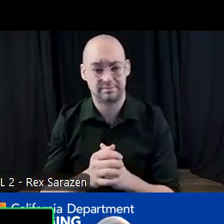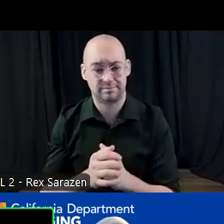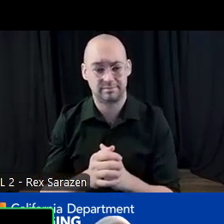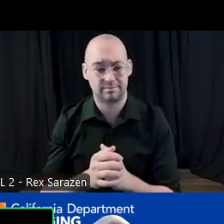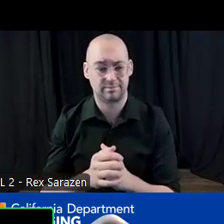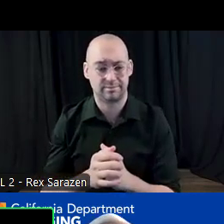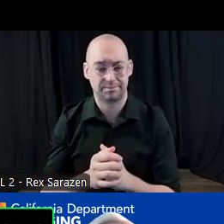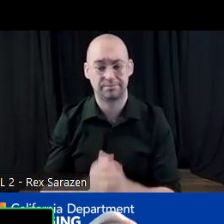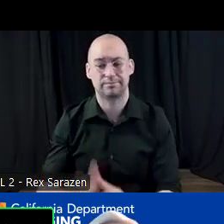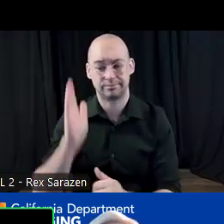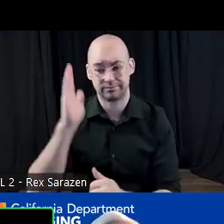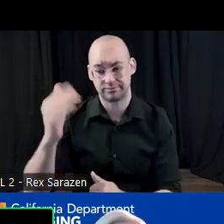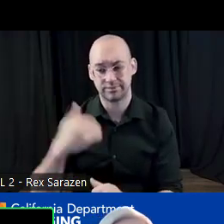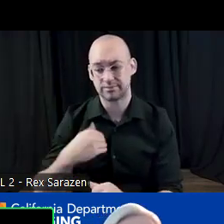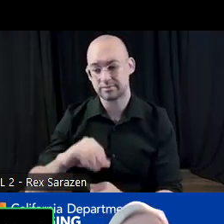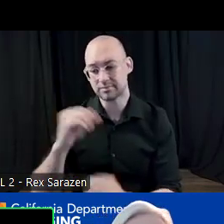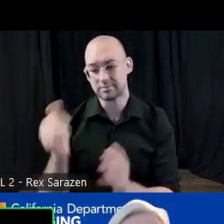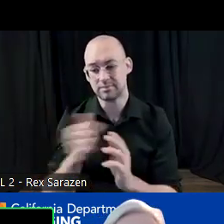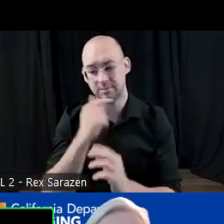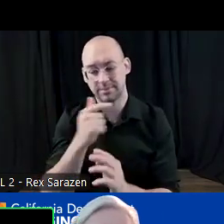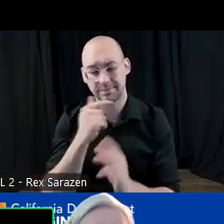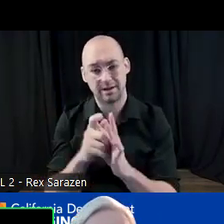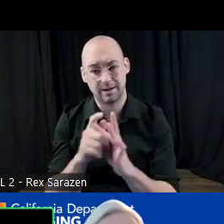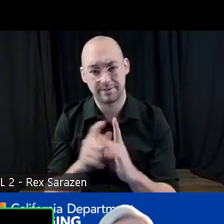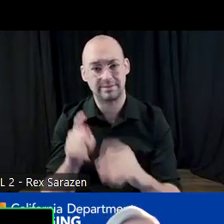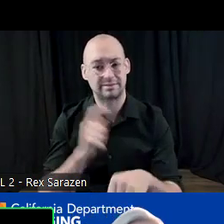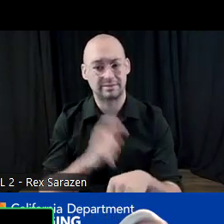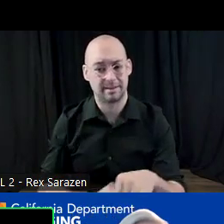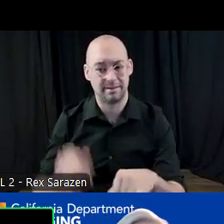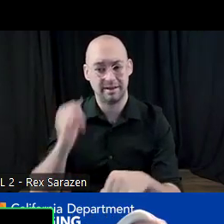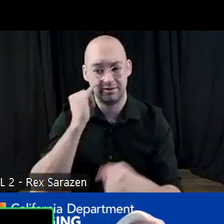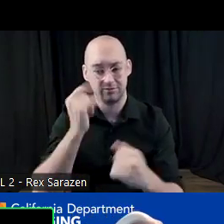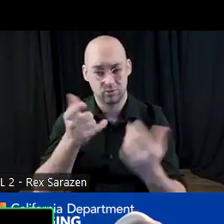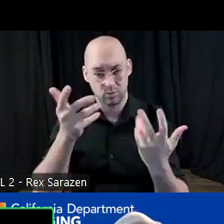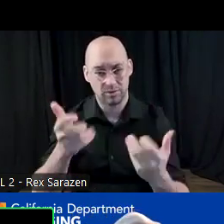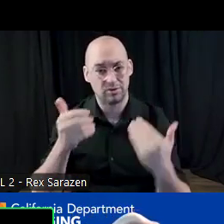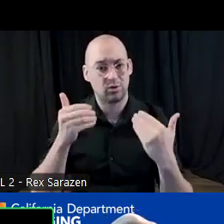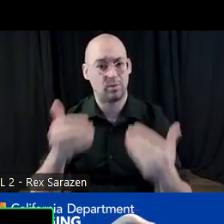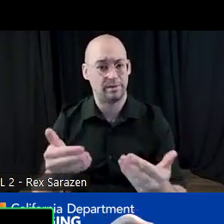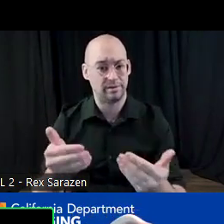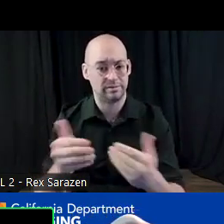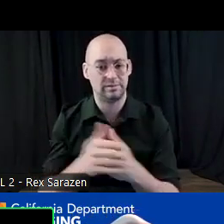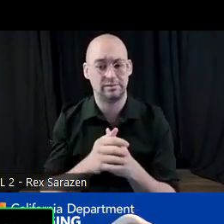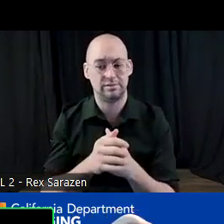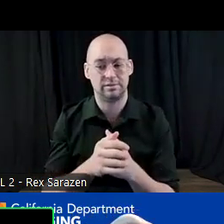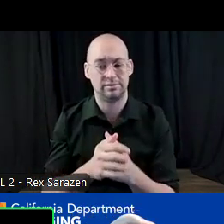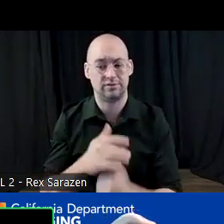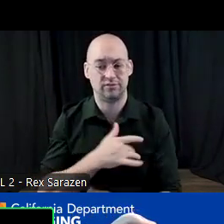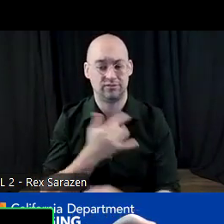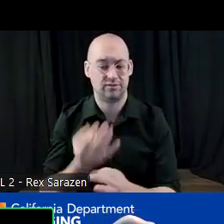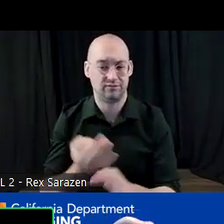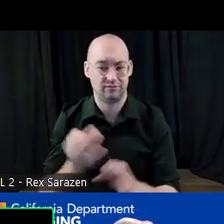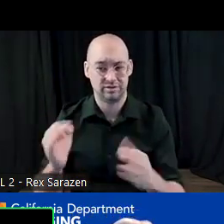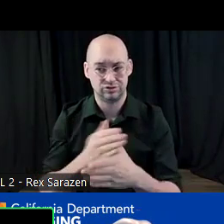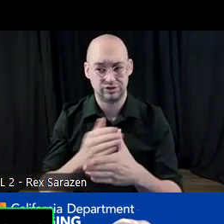We will have another public comment period, so if you want to go ahead and feel free to share at that time as